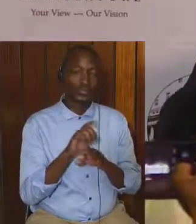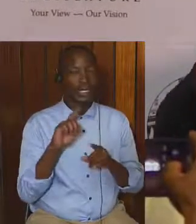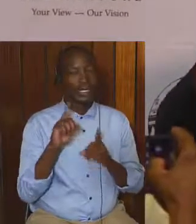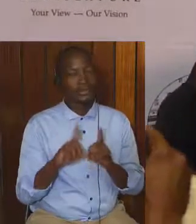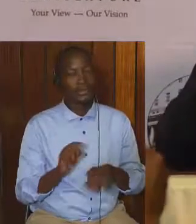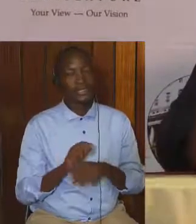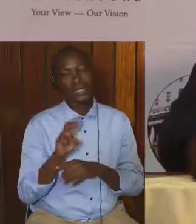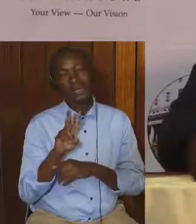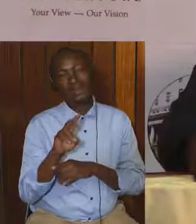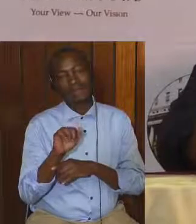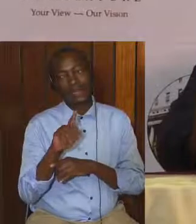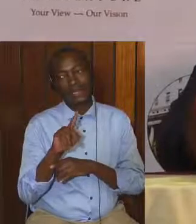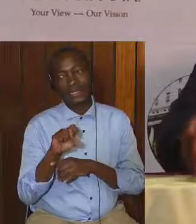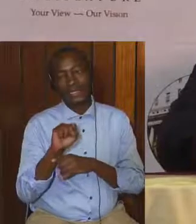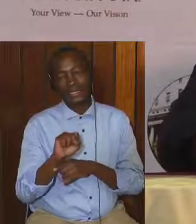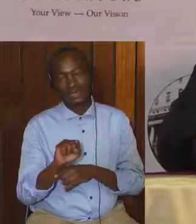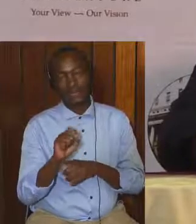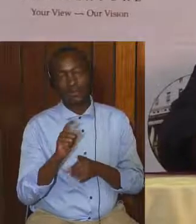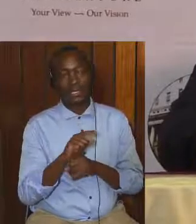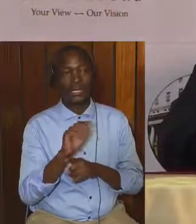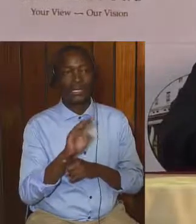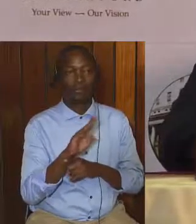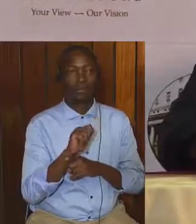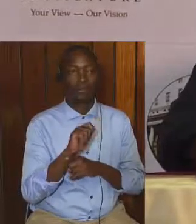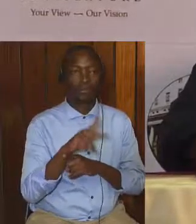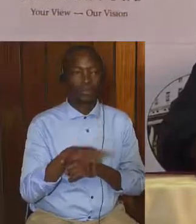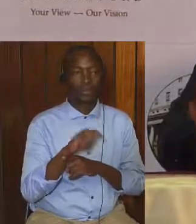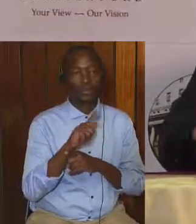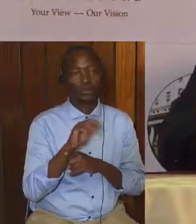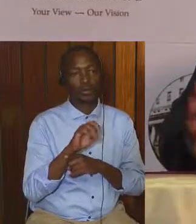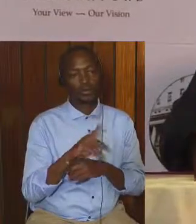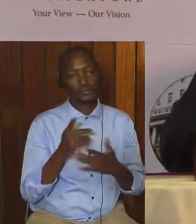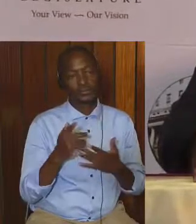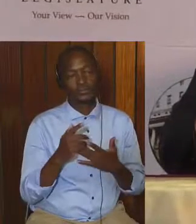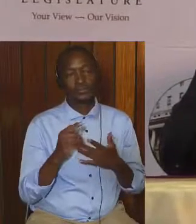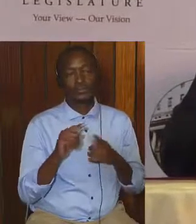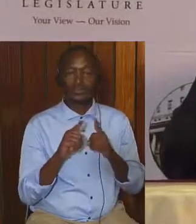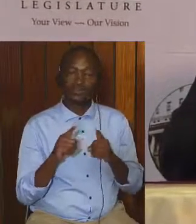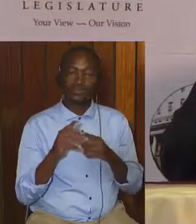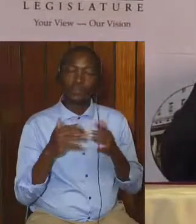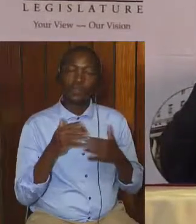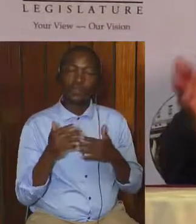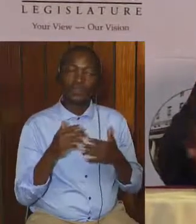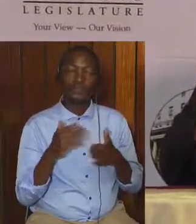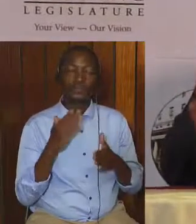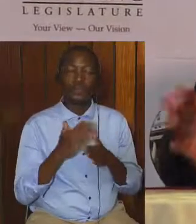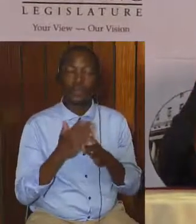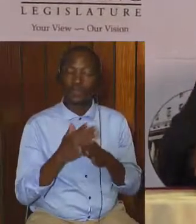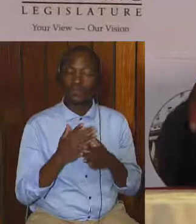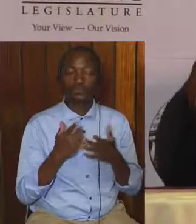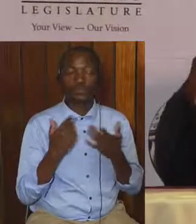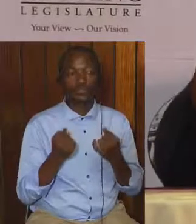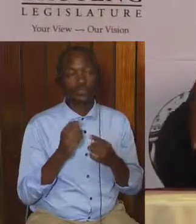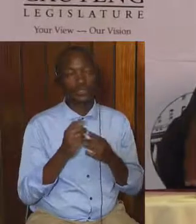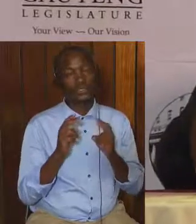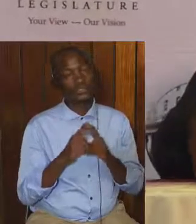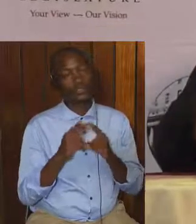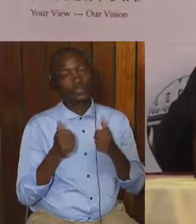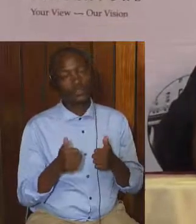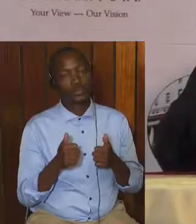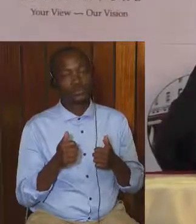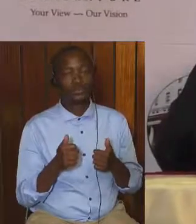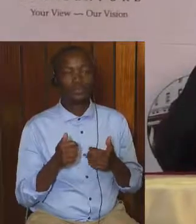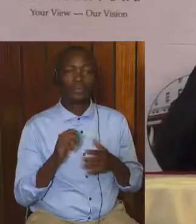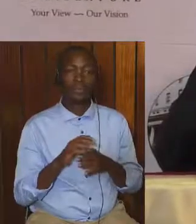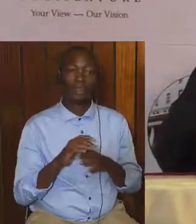Vereeniging and Sebokeng and Bophelong. Please, but anyway, the work which you are doing is very good. I am going